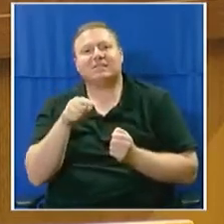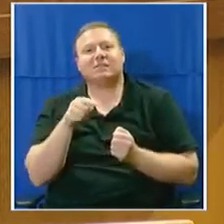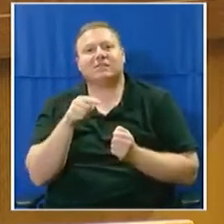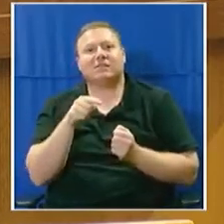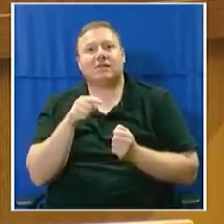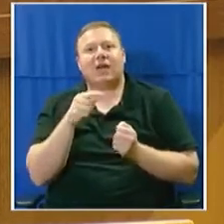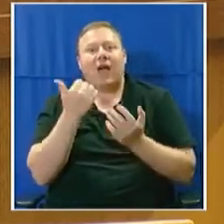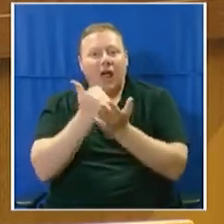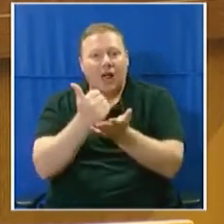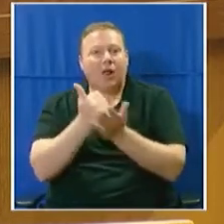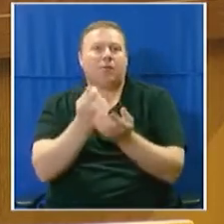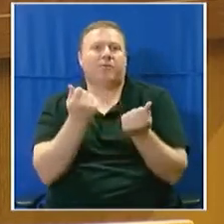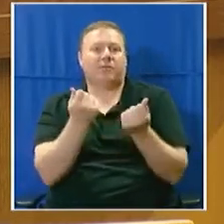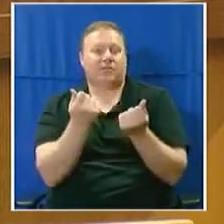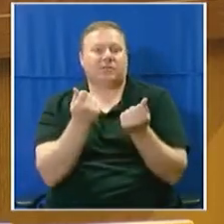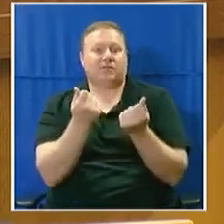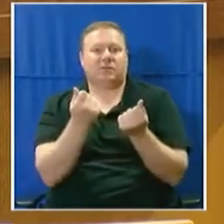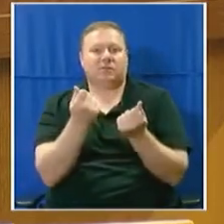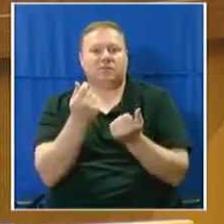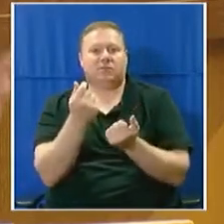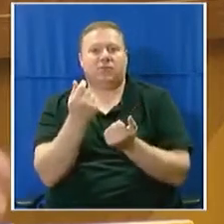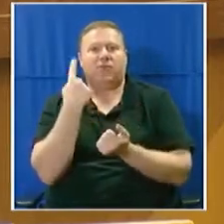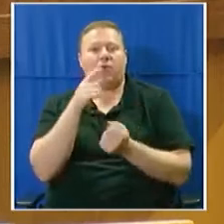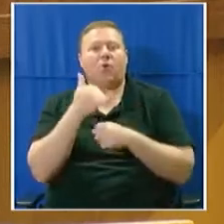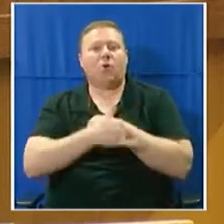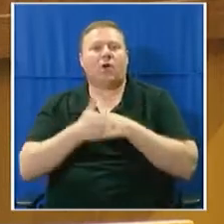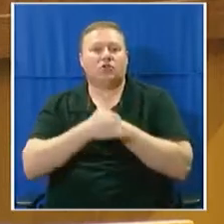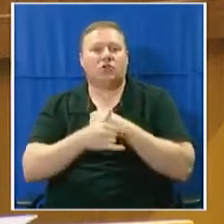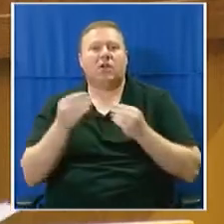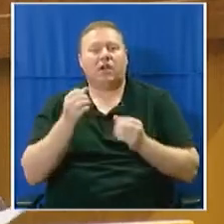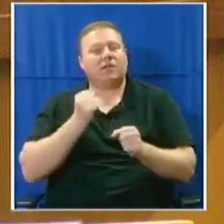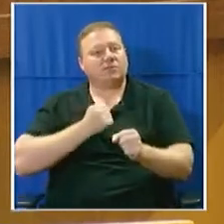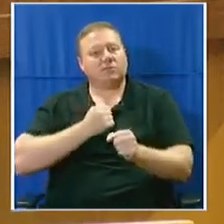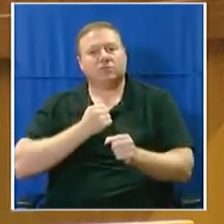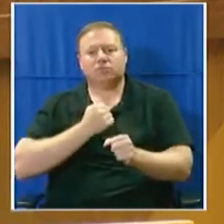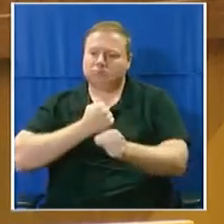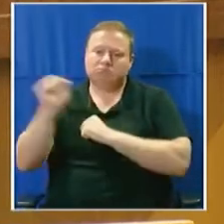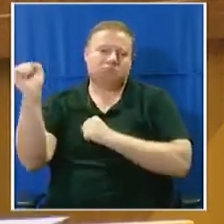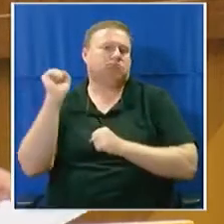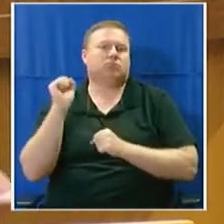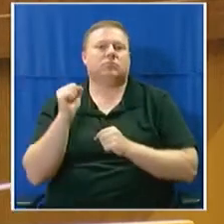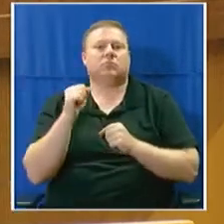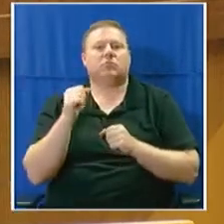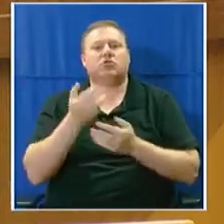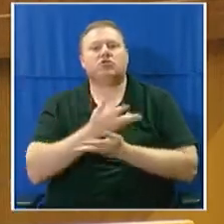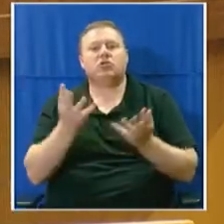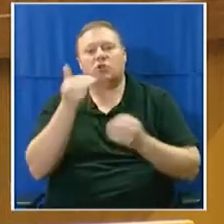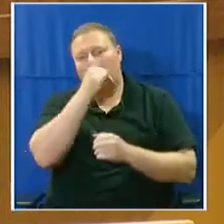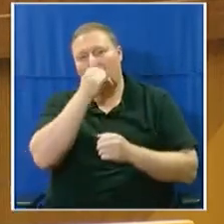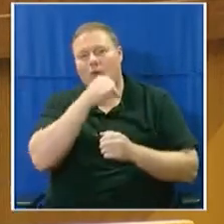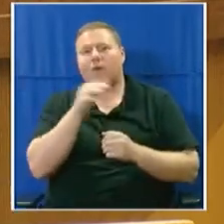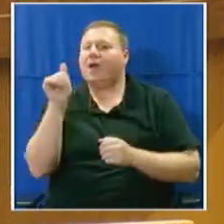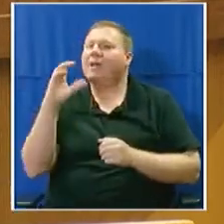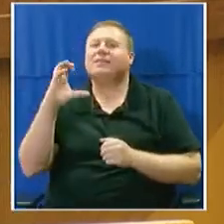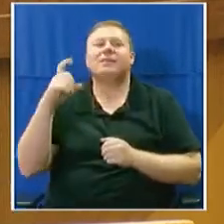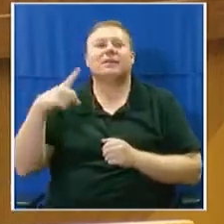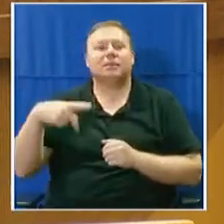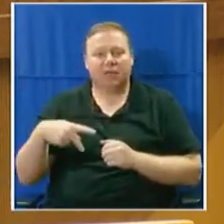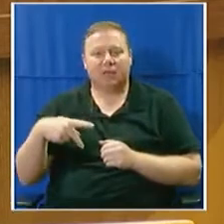fiscus, as well as fighting general crime that has been highlighted and that everyone is so upset with. So we, ACDP, we support this